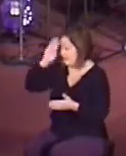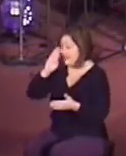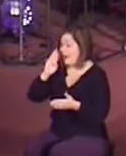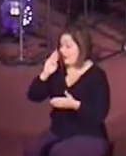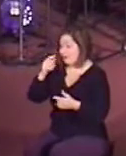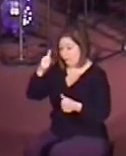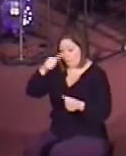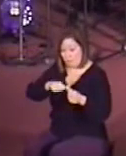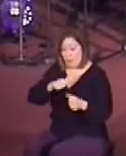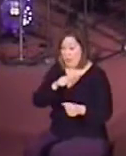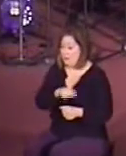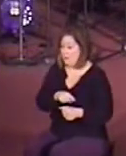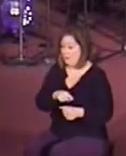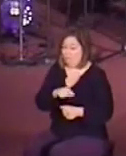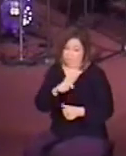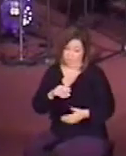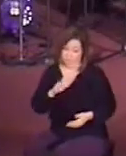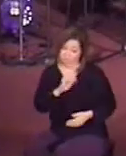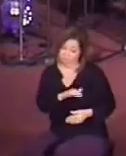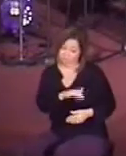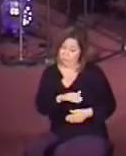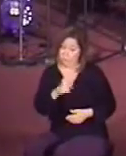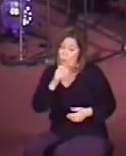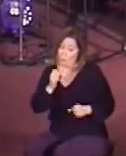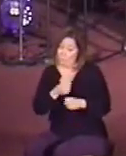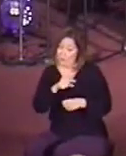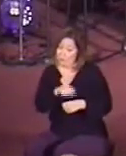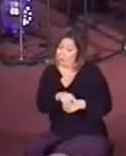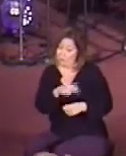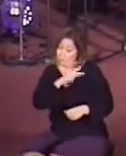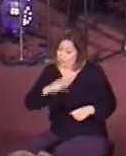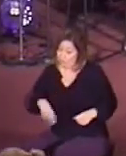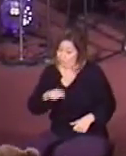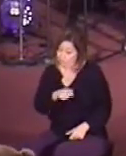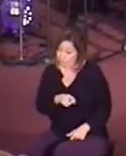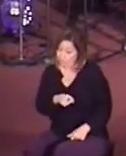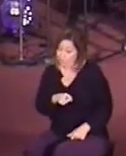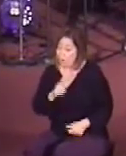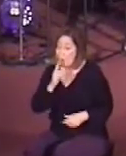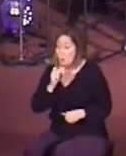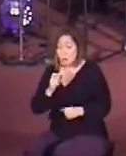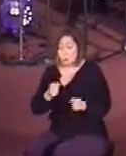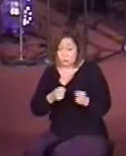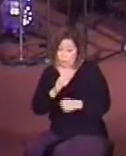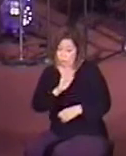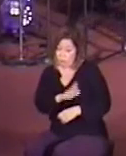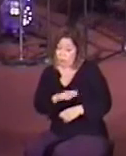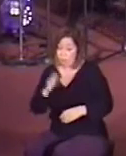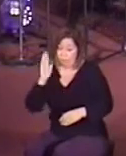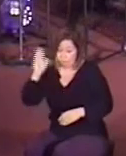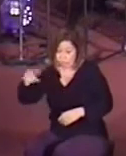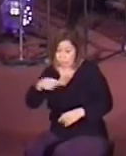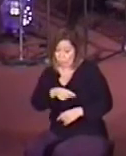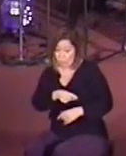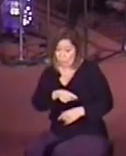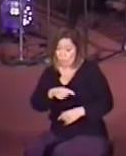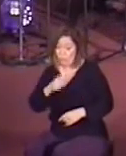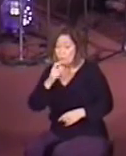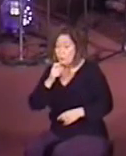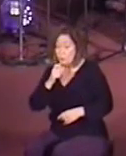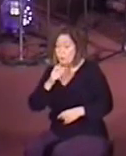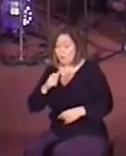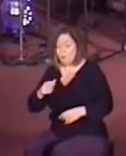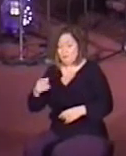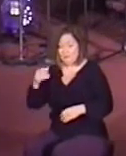have to remind Nebuchadnezzar, Nebuchadnezzar, who appointed you as the king? Who is controlling your destiny? Who is ultimately